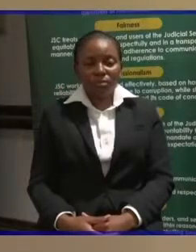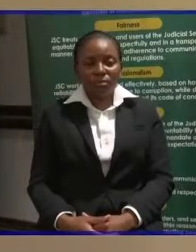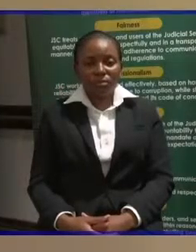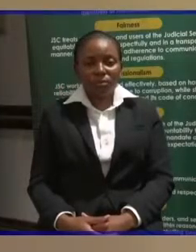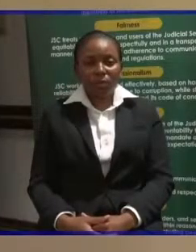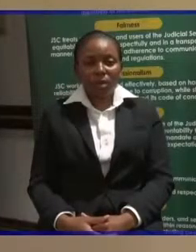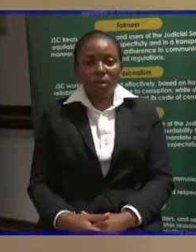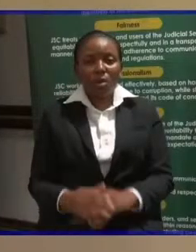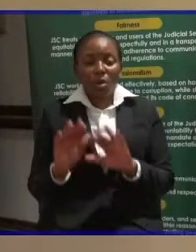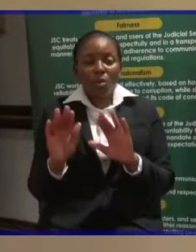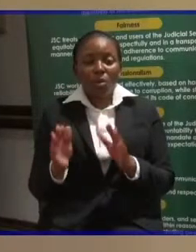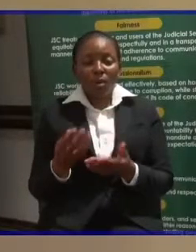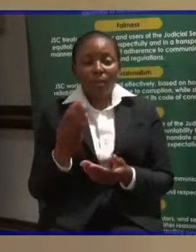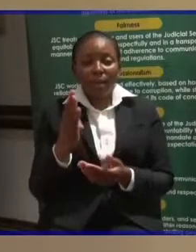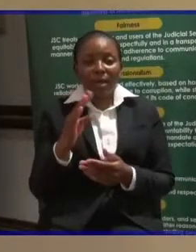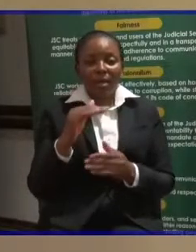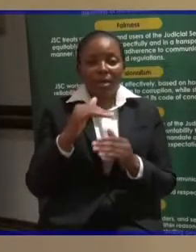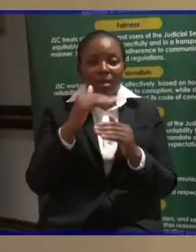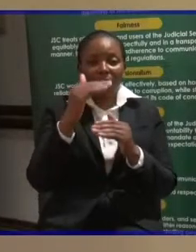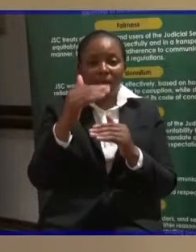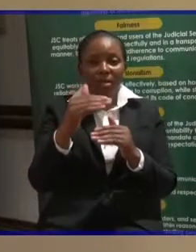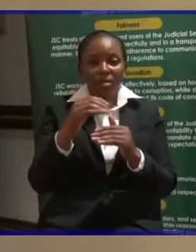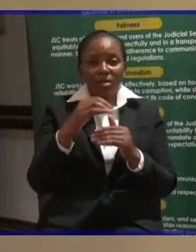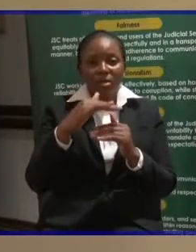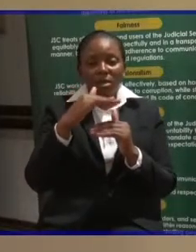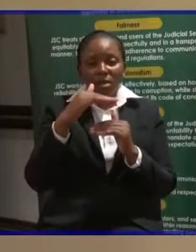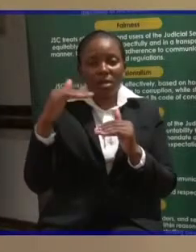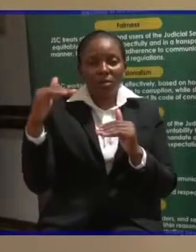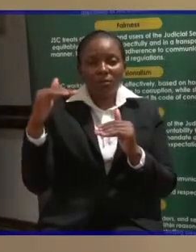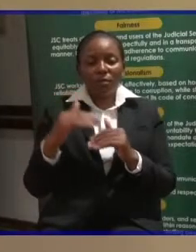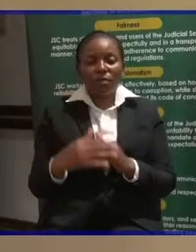And what would be the next level?